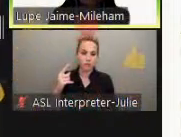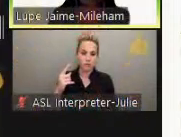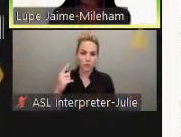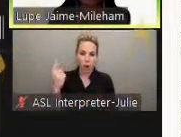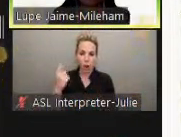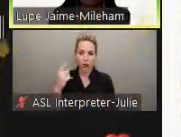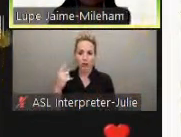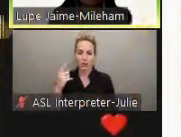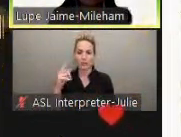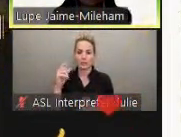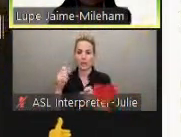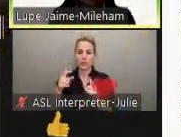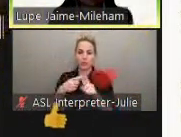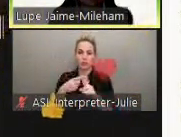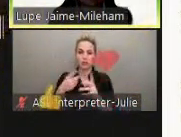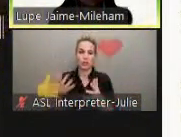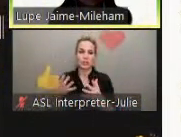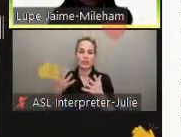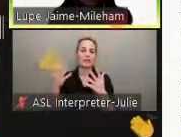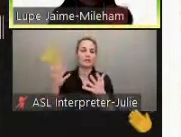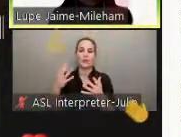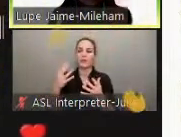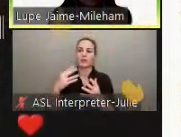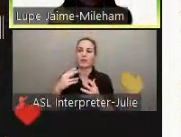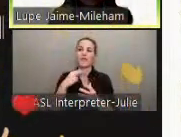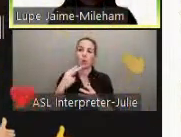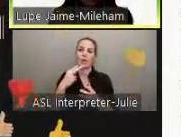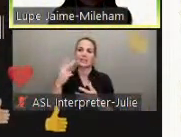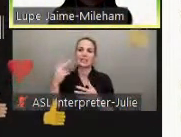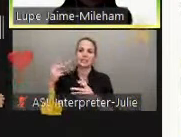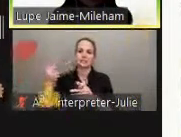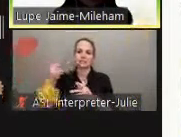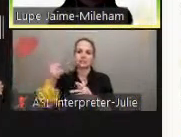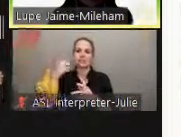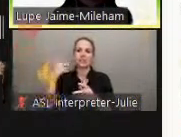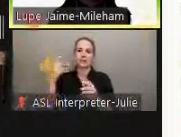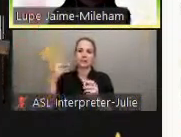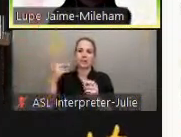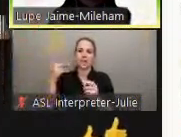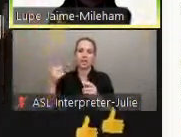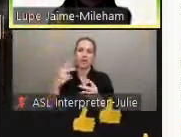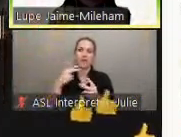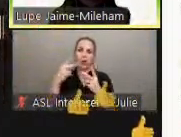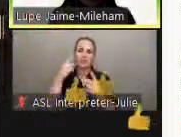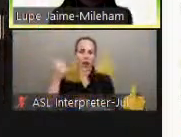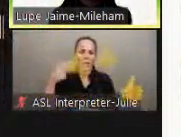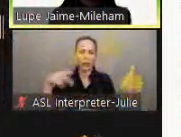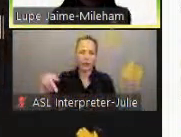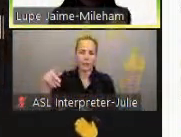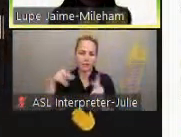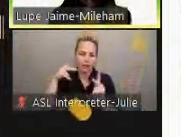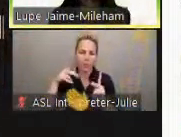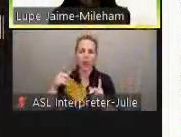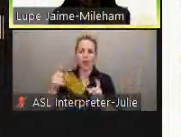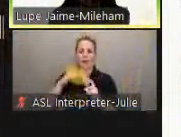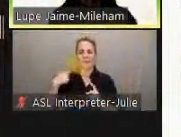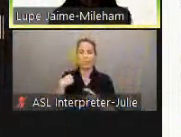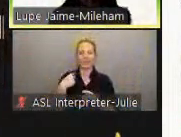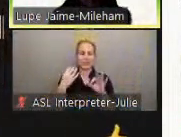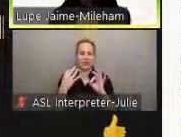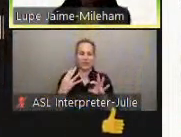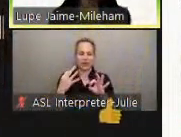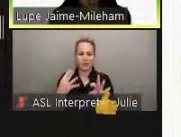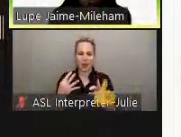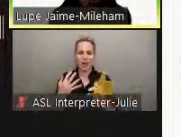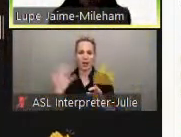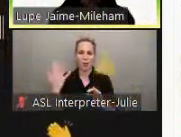able to lift up the voices that you represent and be able to give us continuous feedback in regards to what you